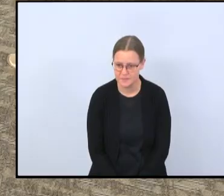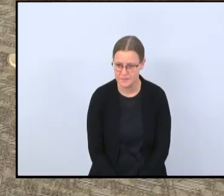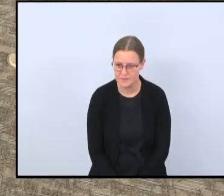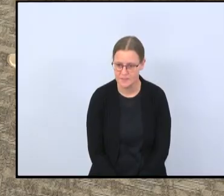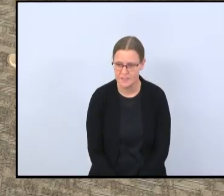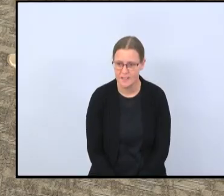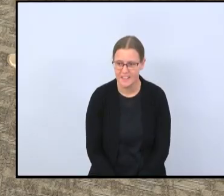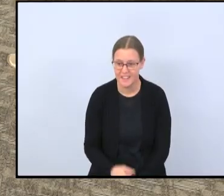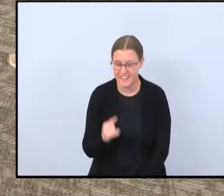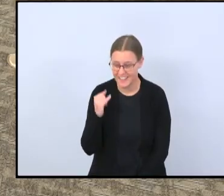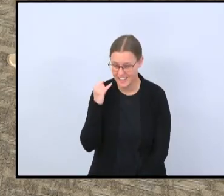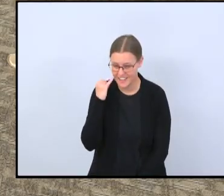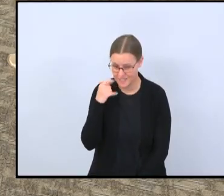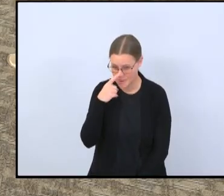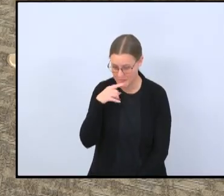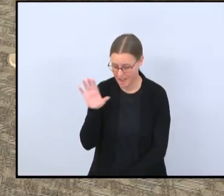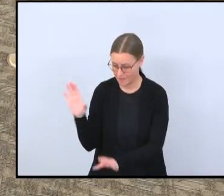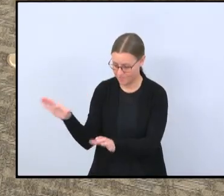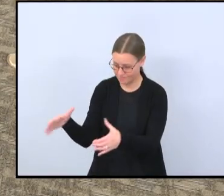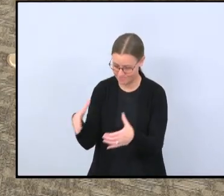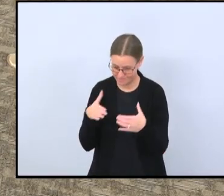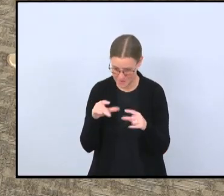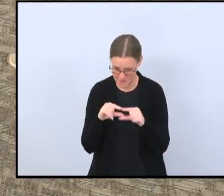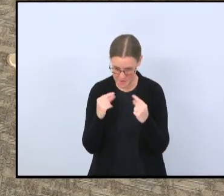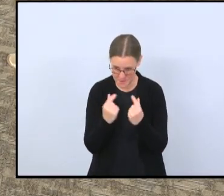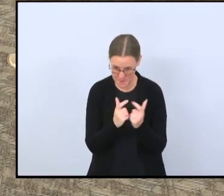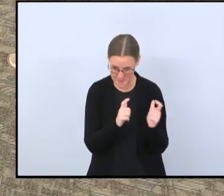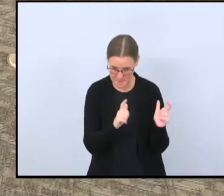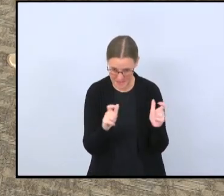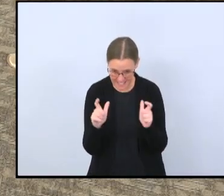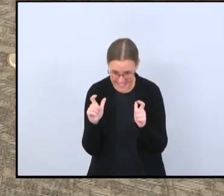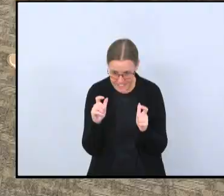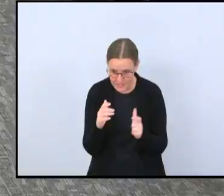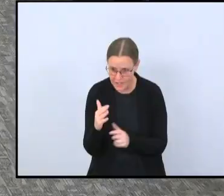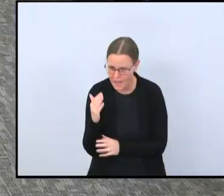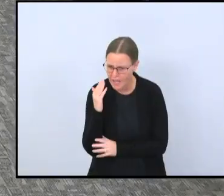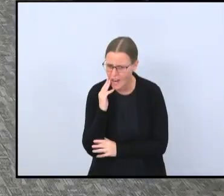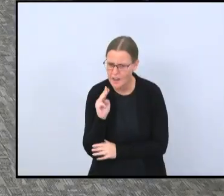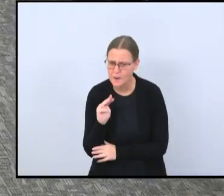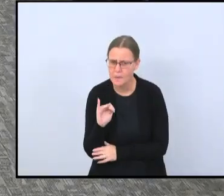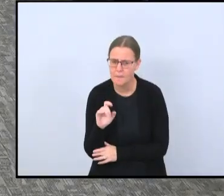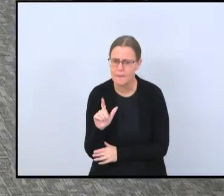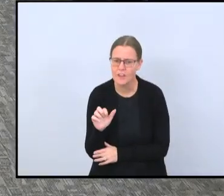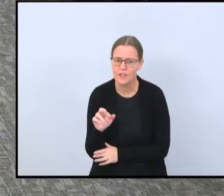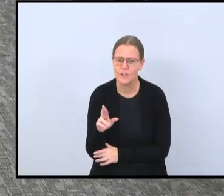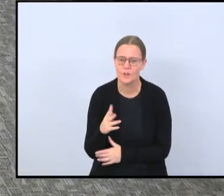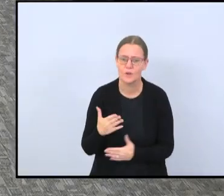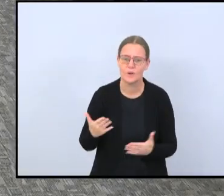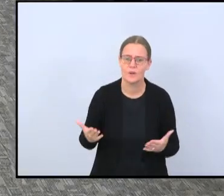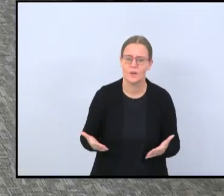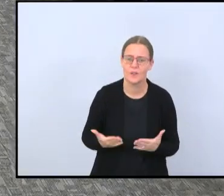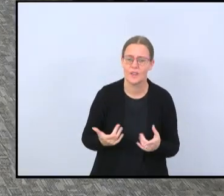And if we could bring them all back for a group photo, please, that would be great. And I know Mrs. Miller was here.